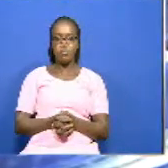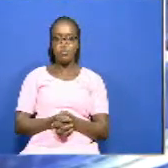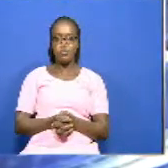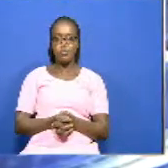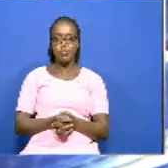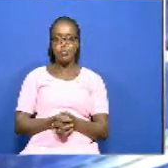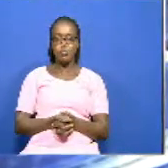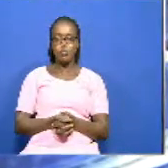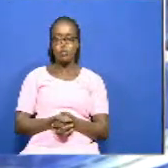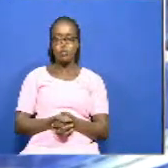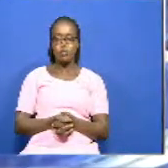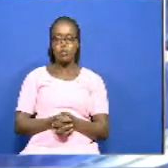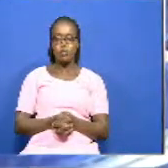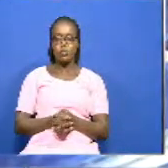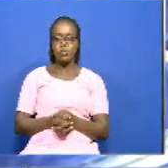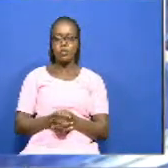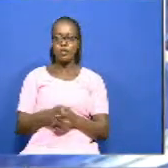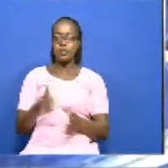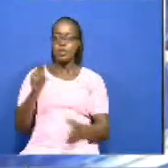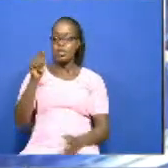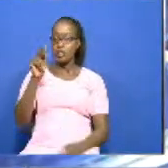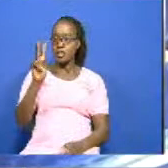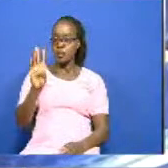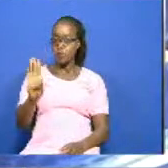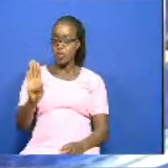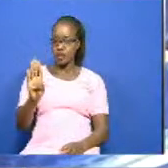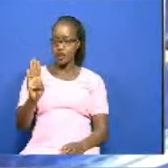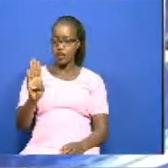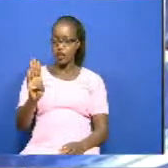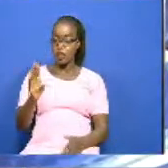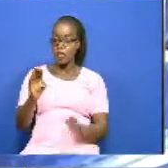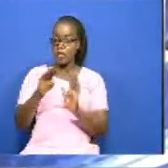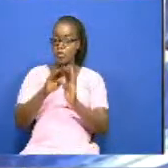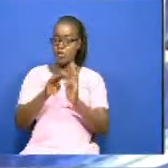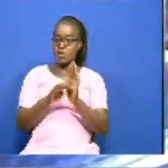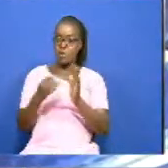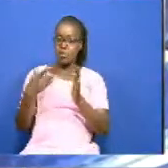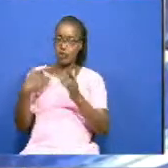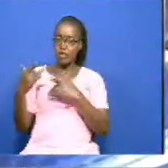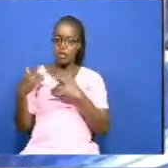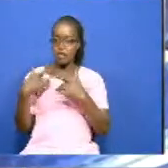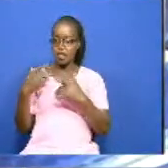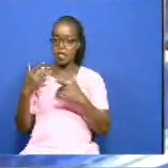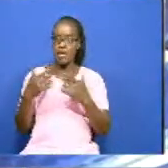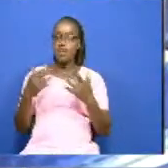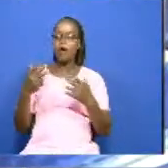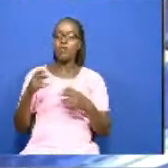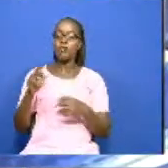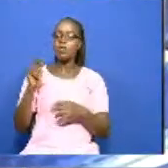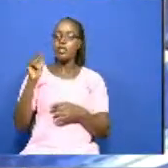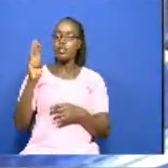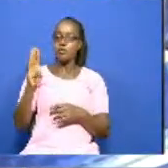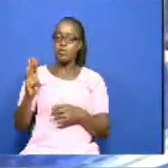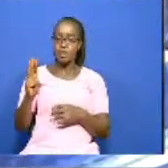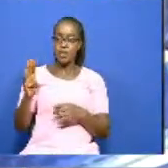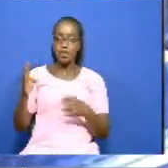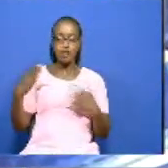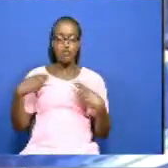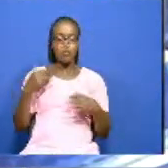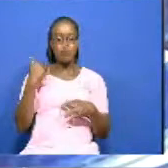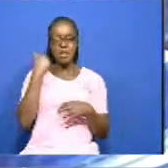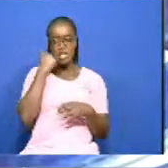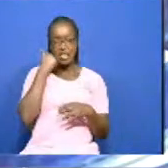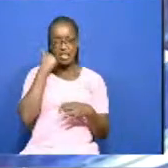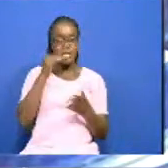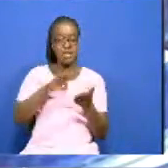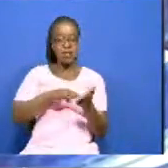Now, the National Tuberculosis Program is expressing concern over the high number of TB patients who have failed to access medication